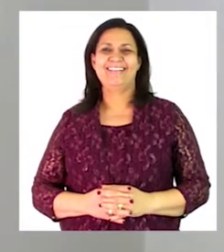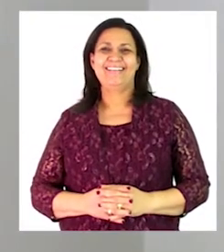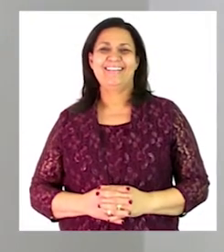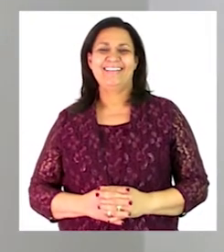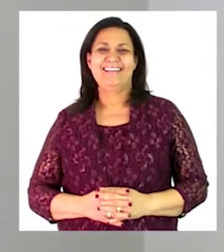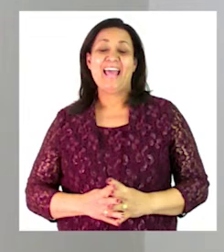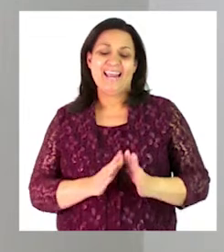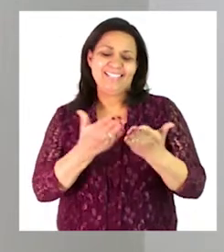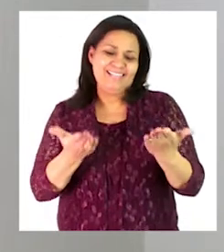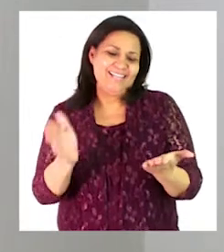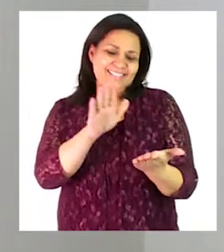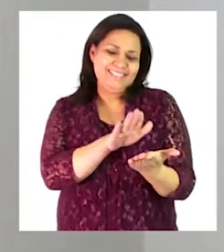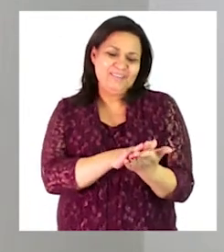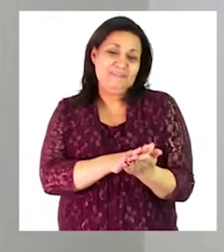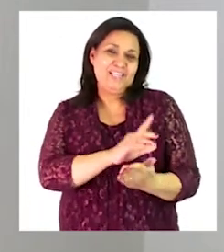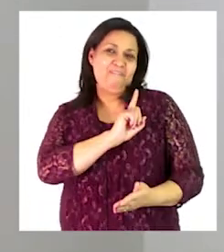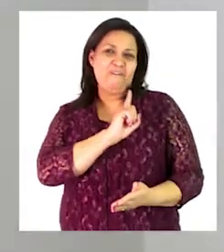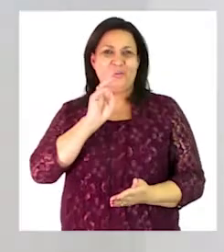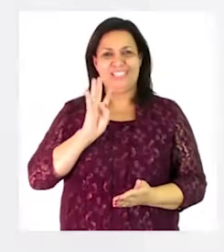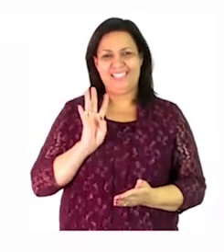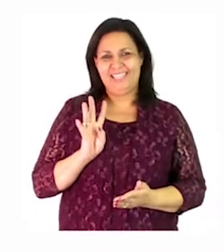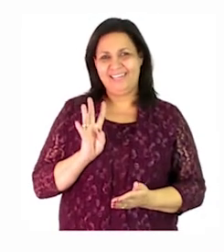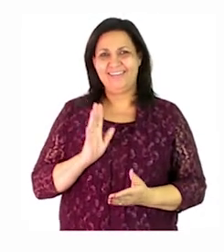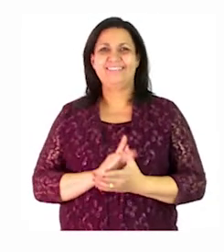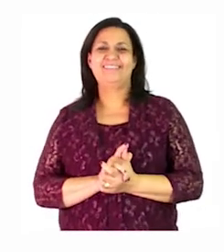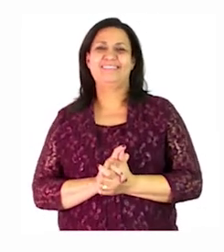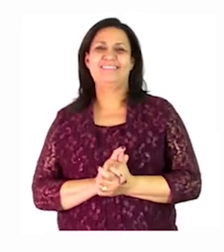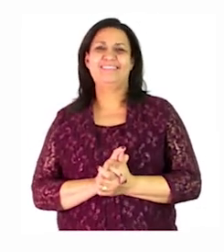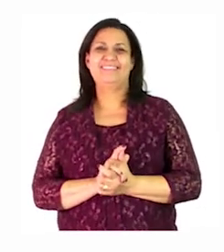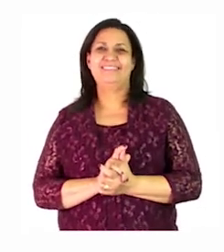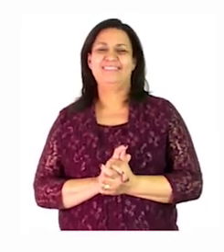Let's turn to page 14 of our booklet.